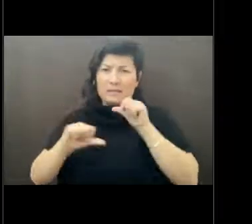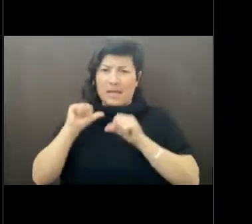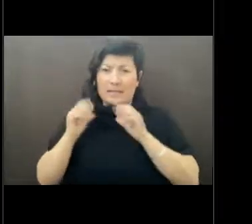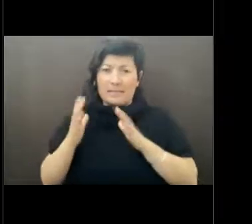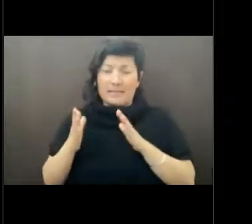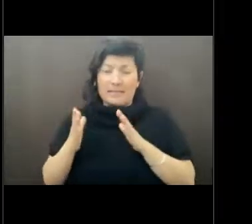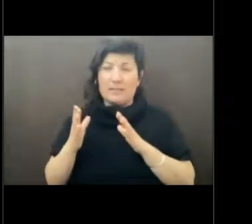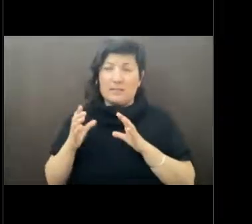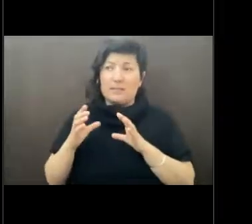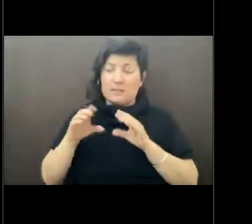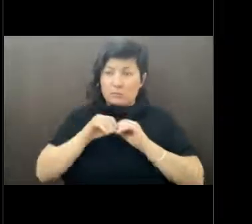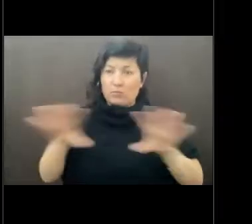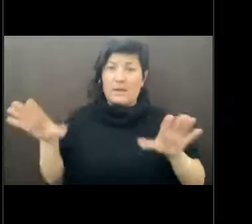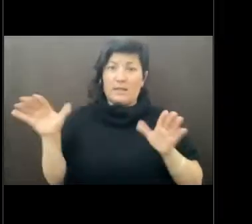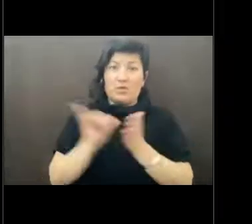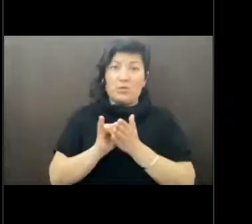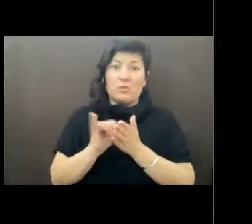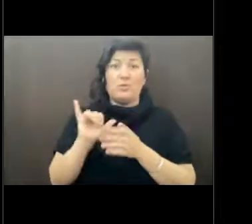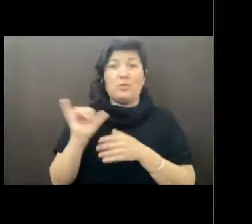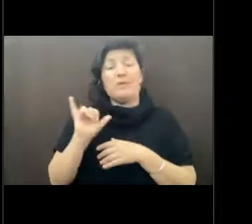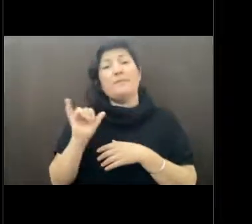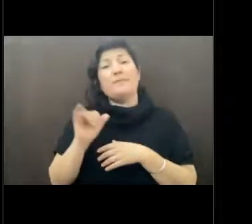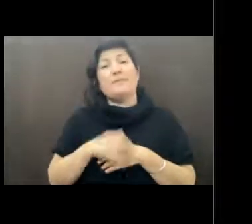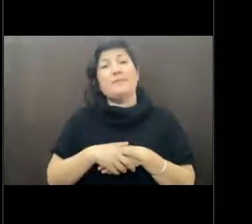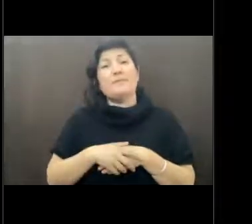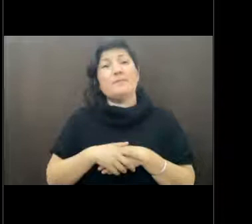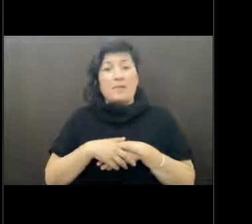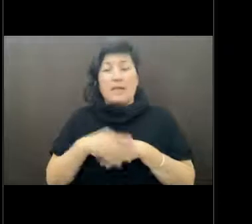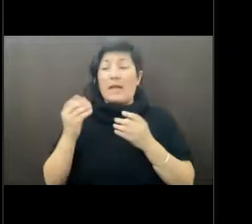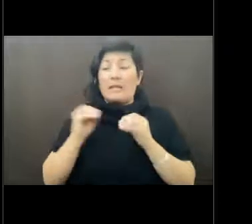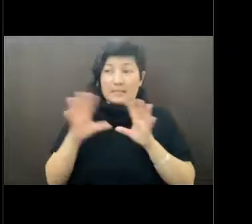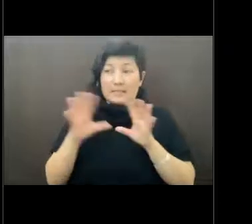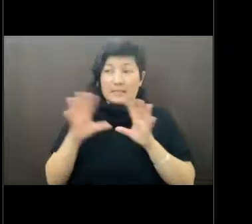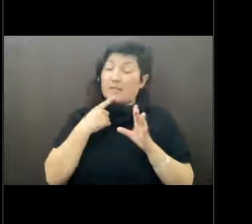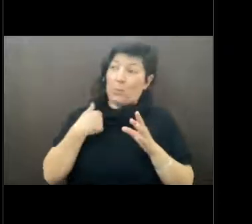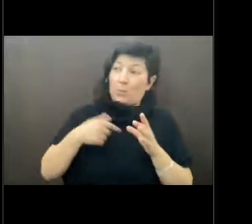should talk about it and make clear that we do apply data licenses.